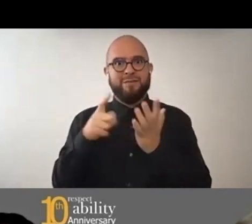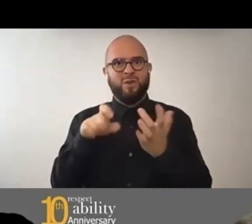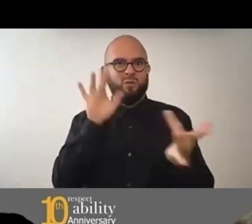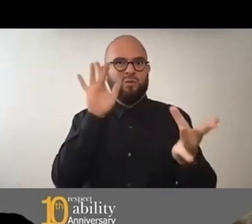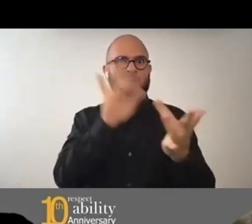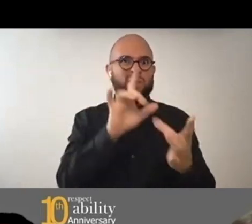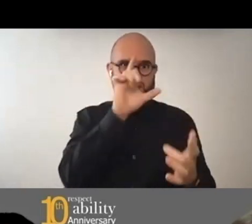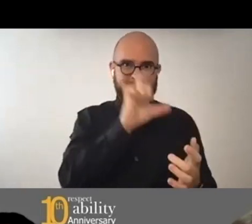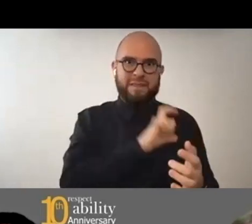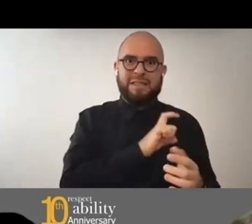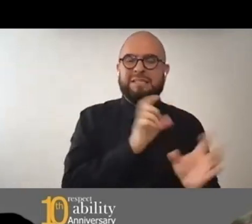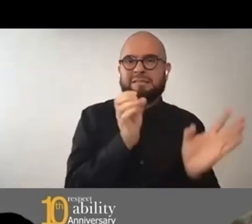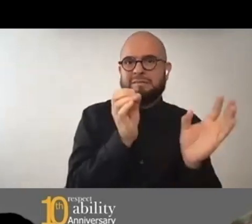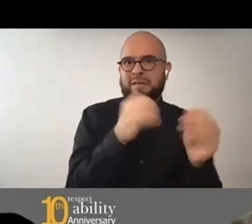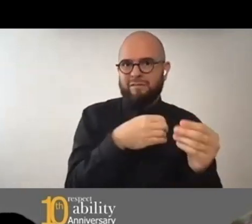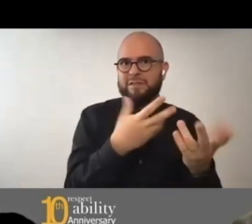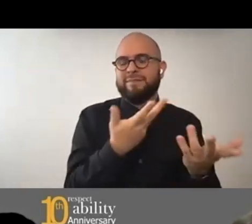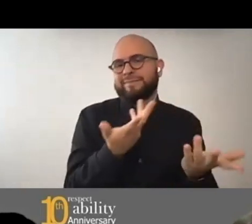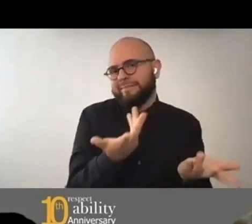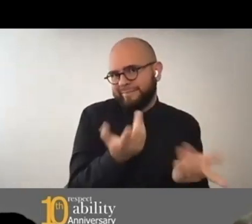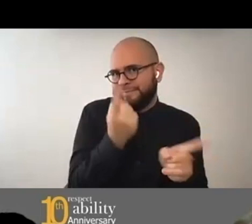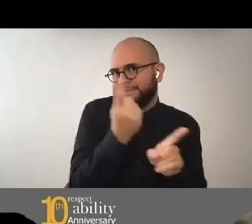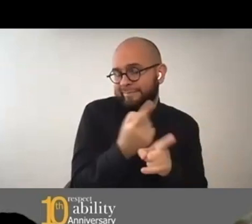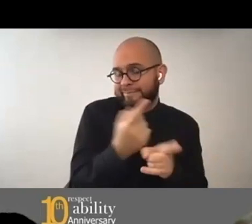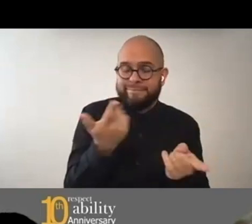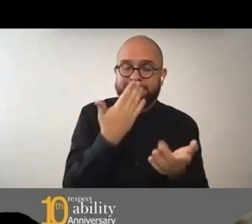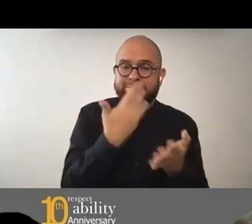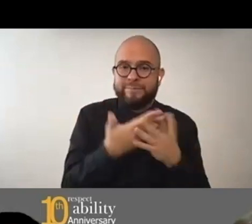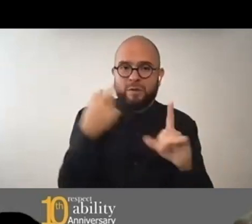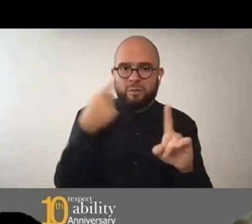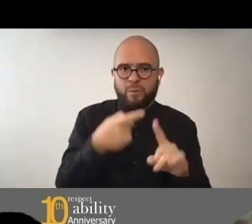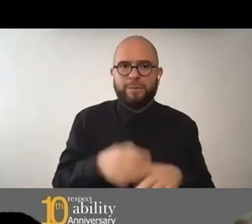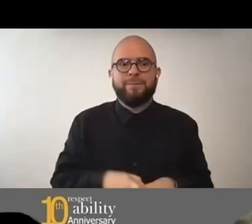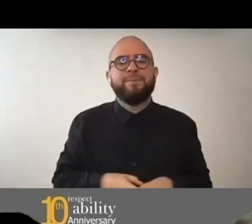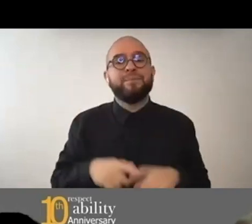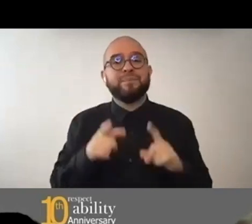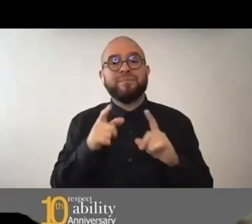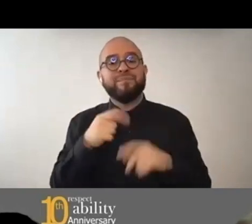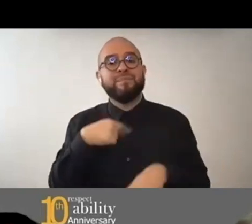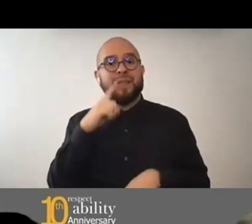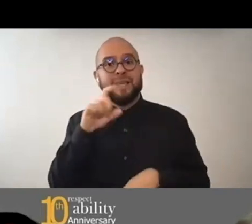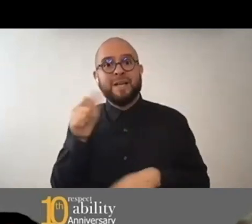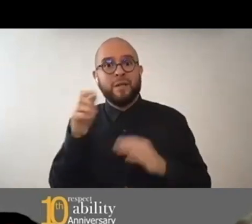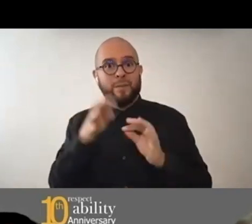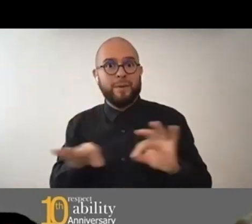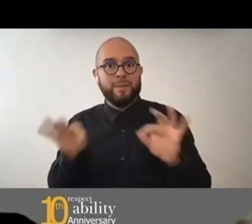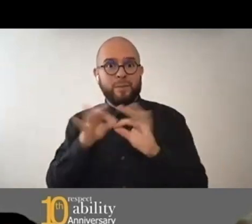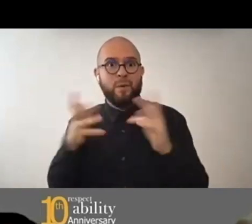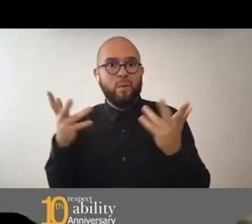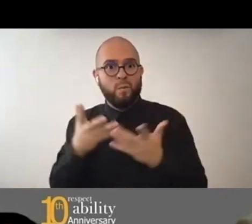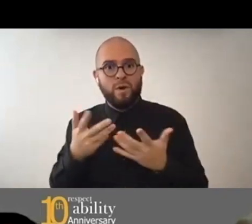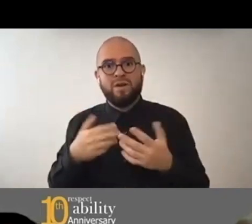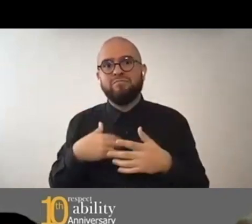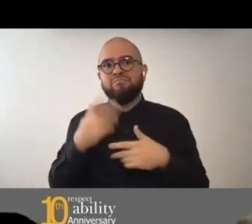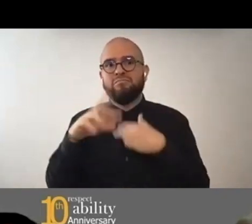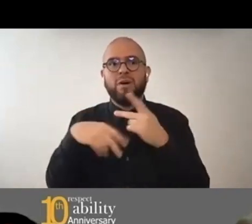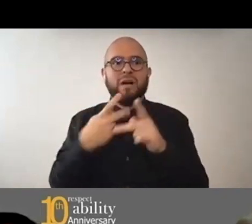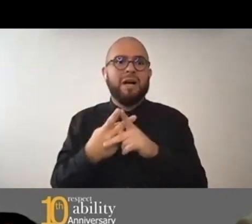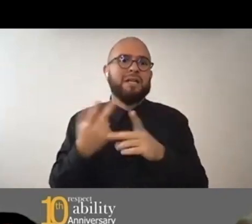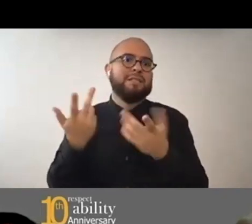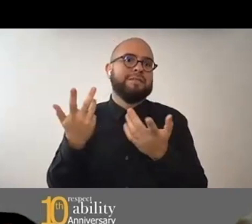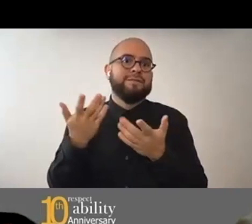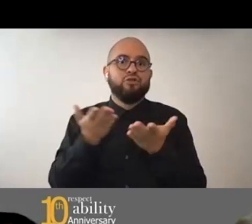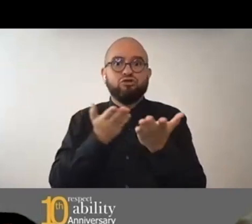But speaking of, I think it's important then to think about what programs and services might exist to help job seekers with disabilities to learn